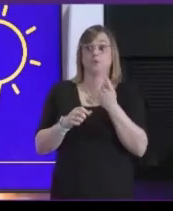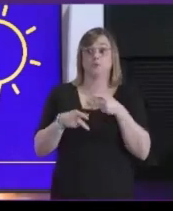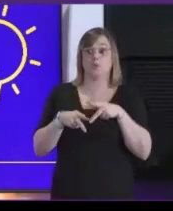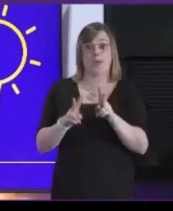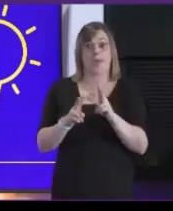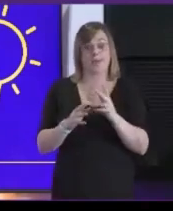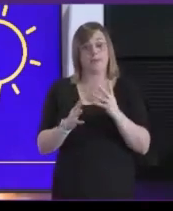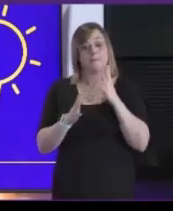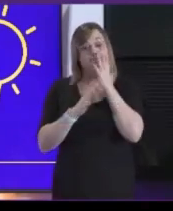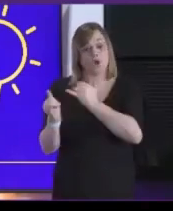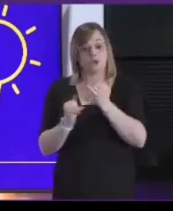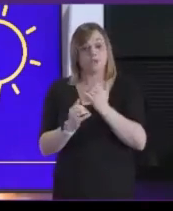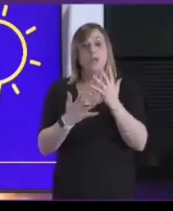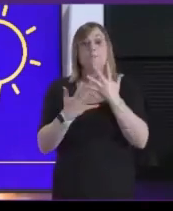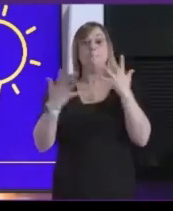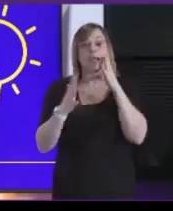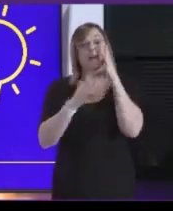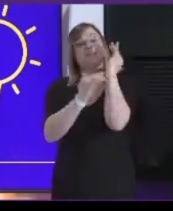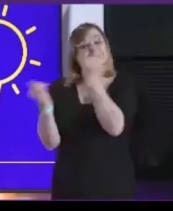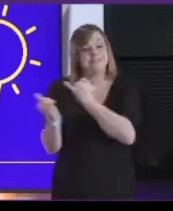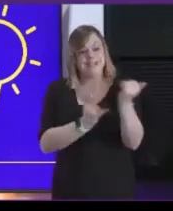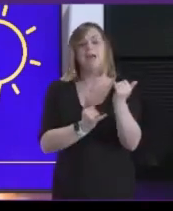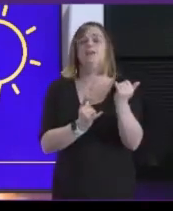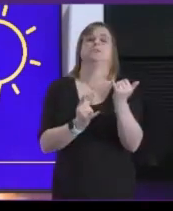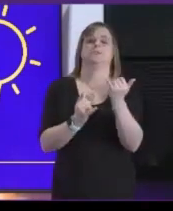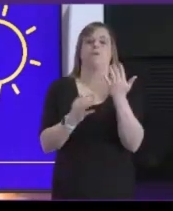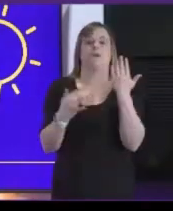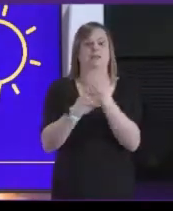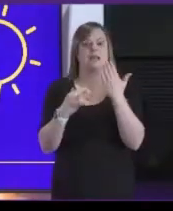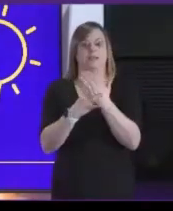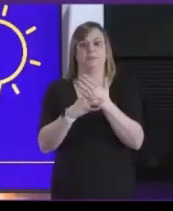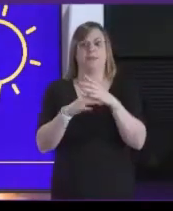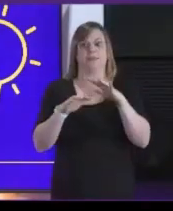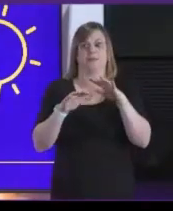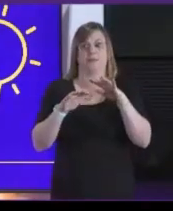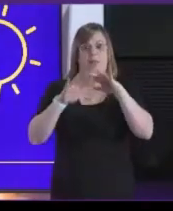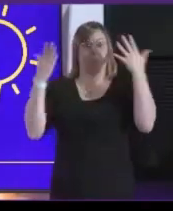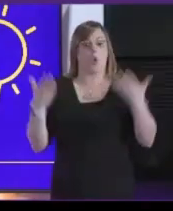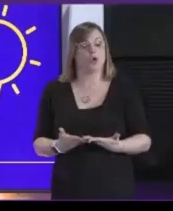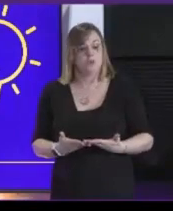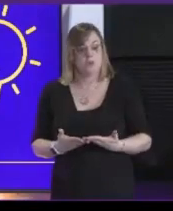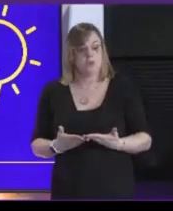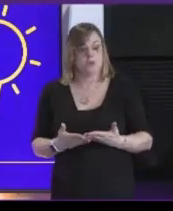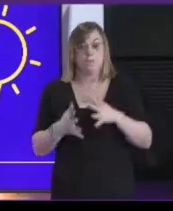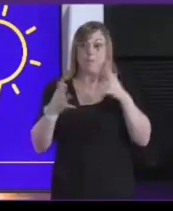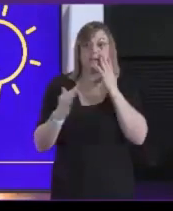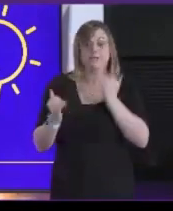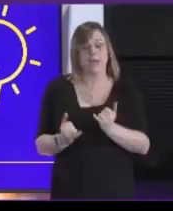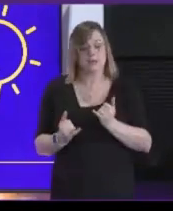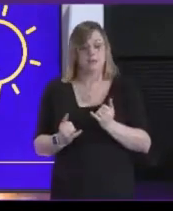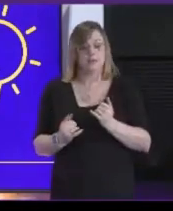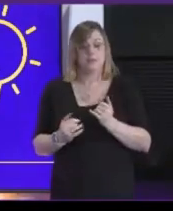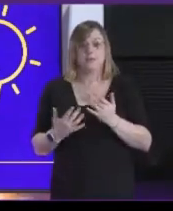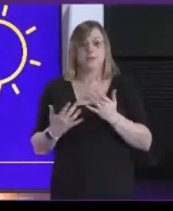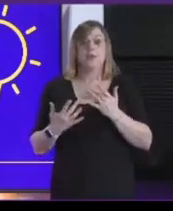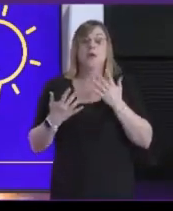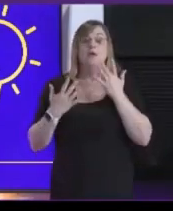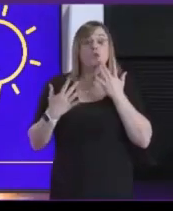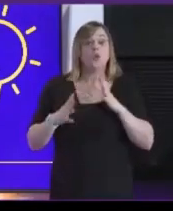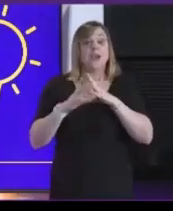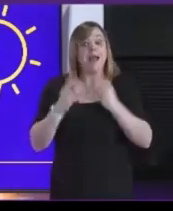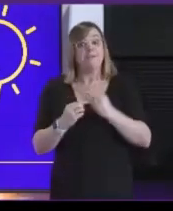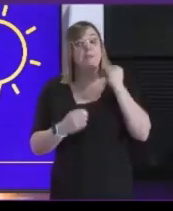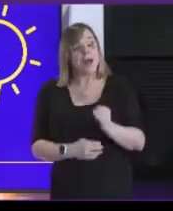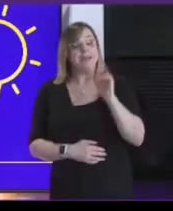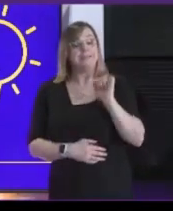biggest test of accessibility done ever in the whole world, globally. And it has been, I mean, that shows that everything is bad, okay, but now we have